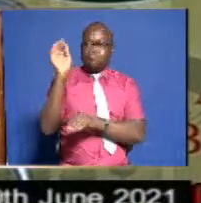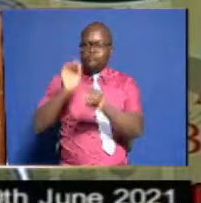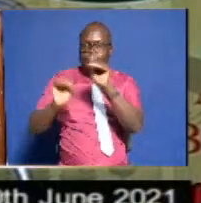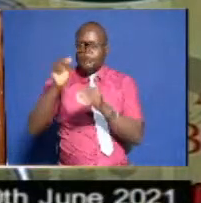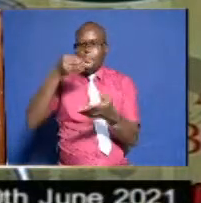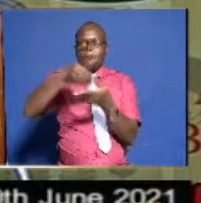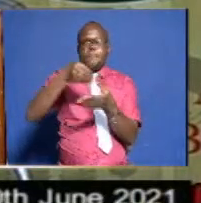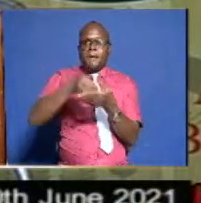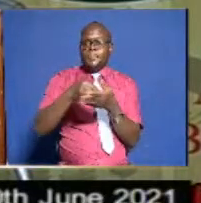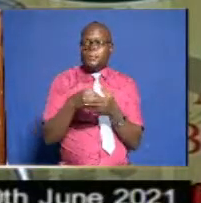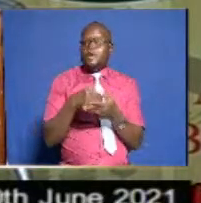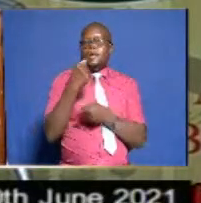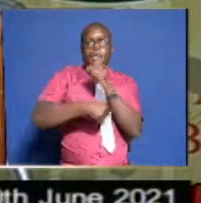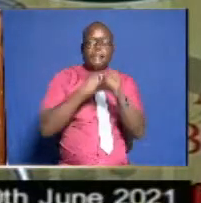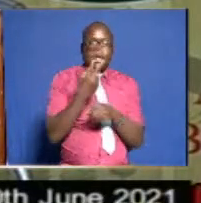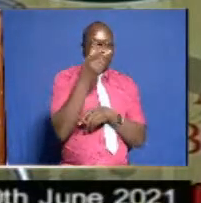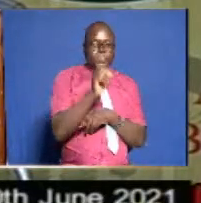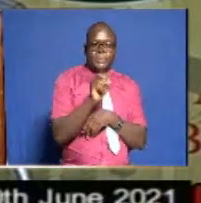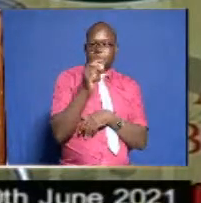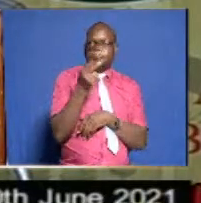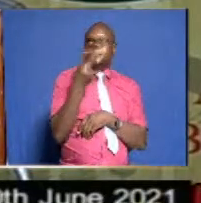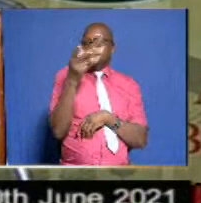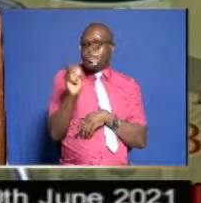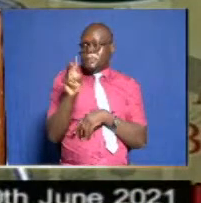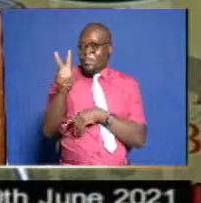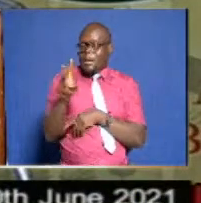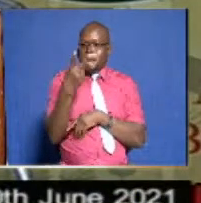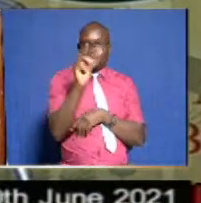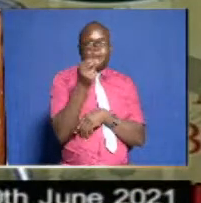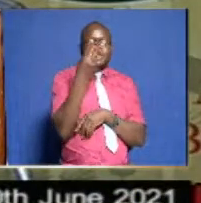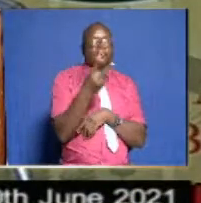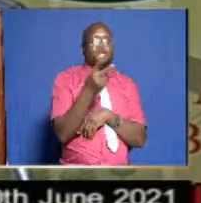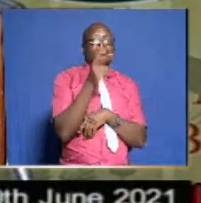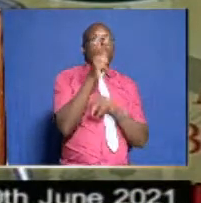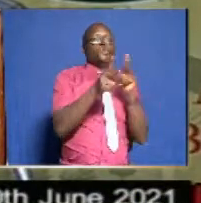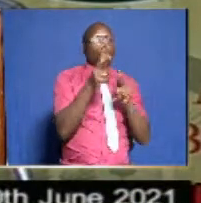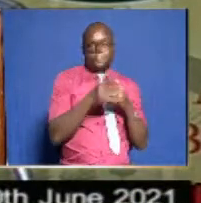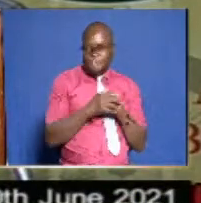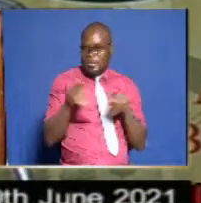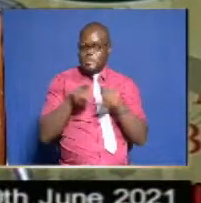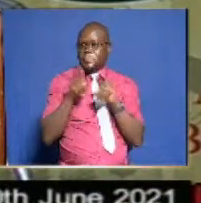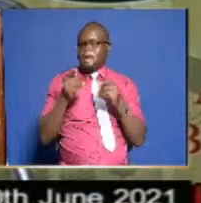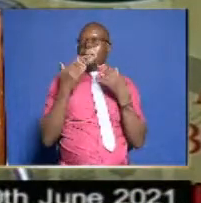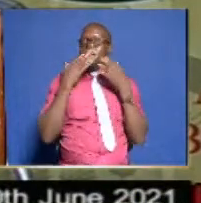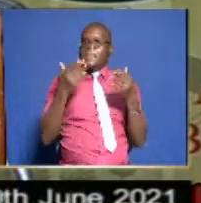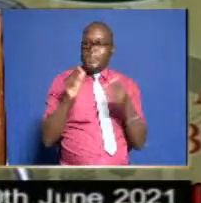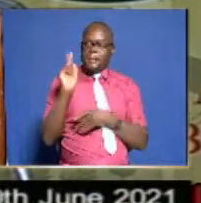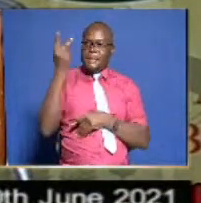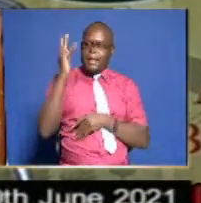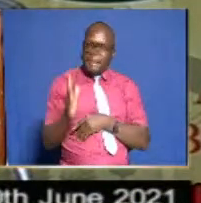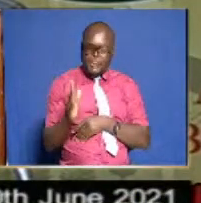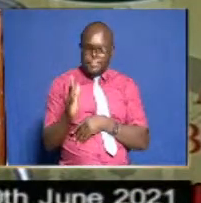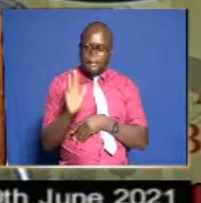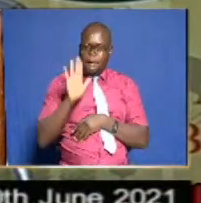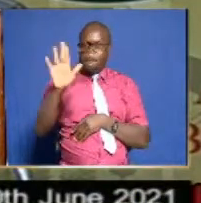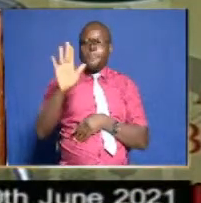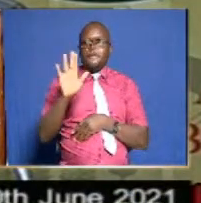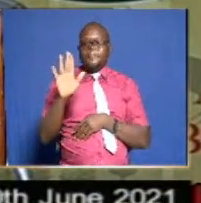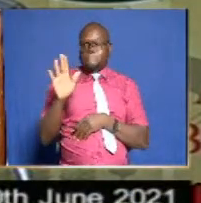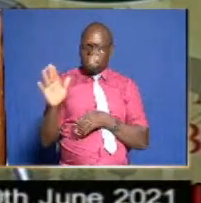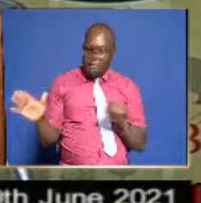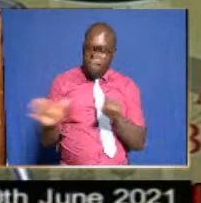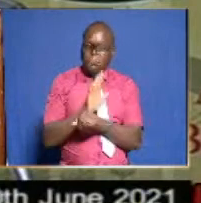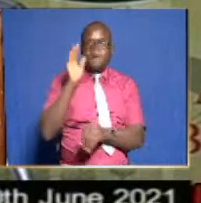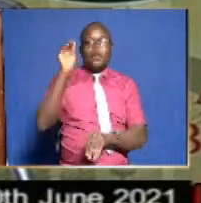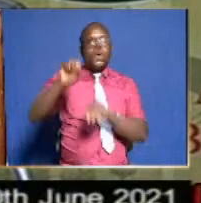financial 2021-22 budget process. Mr. Speaker, I also express deep gratitude to Kenyans for the insightful